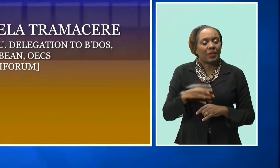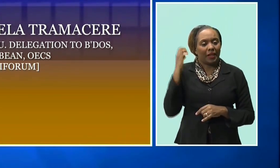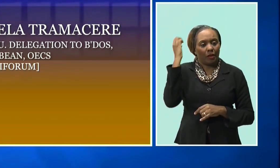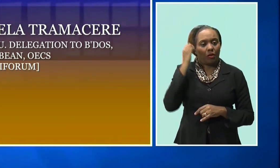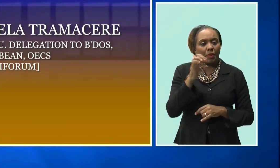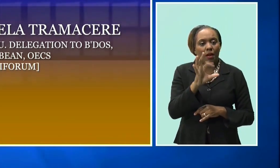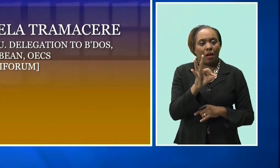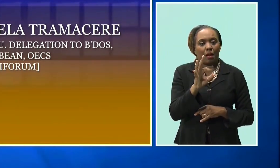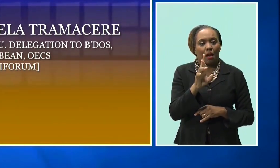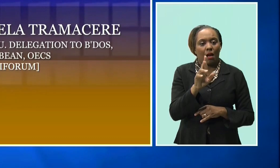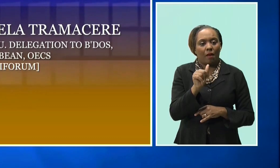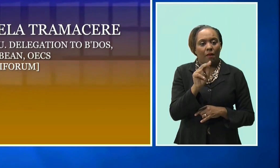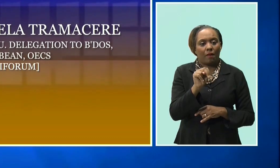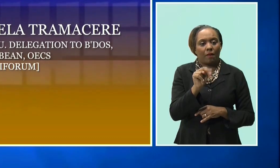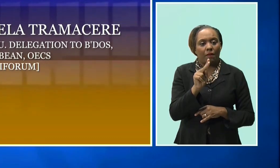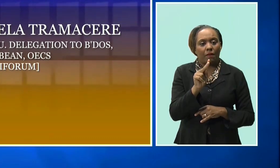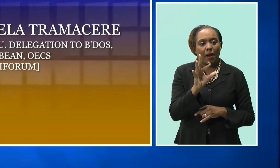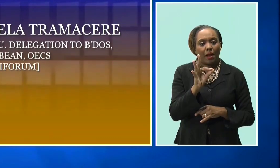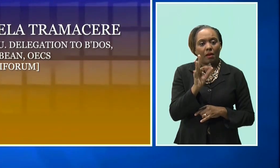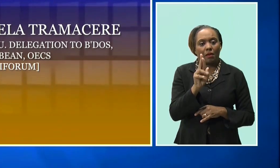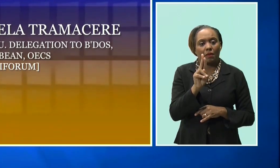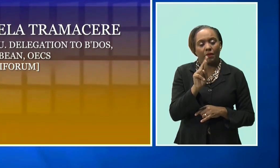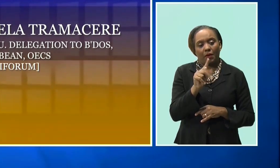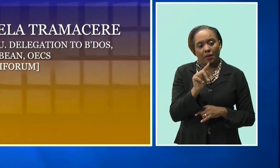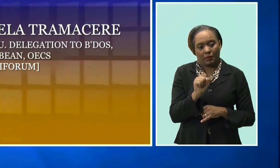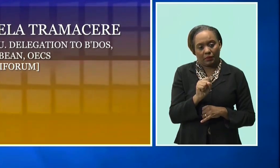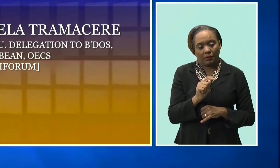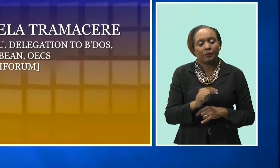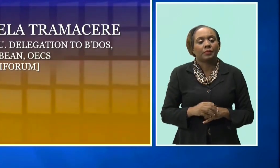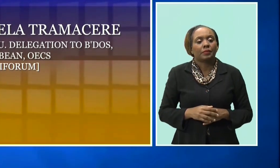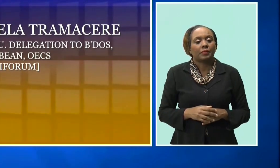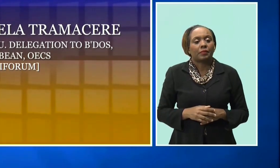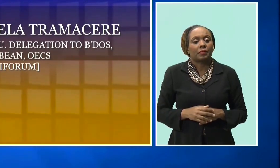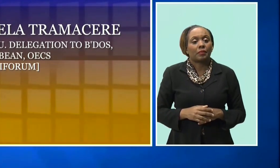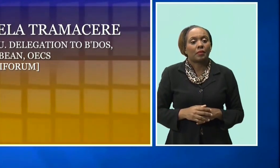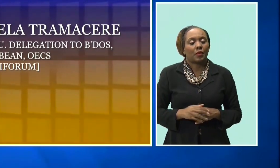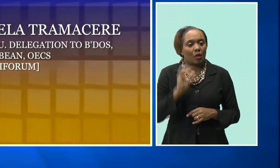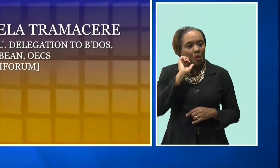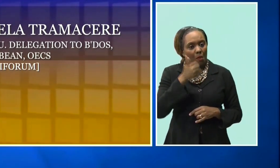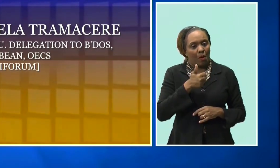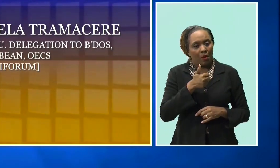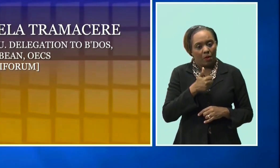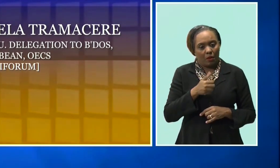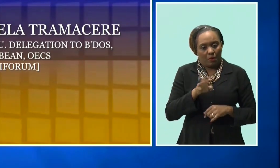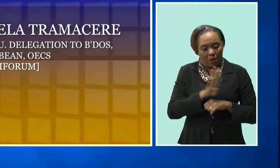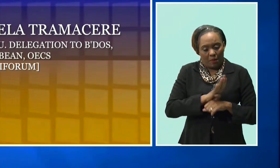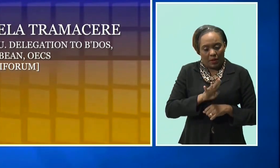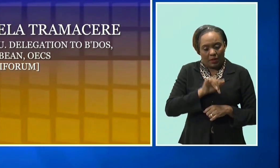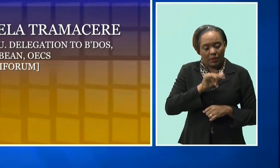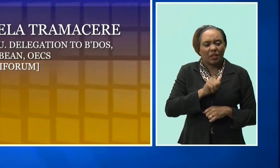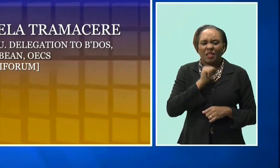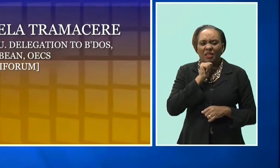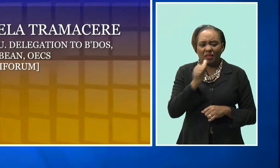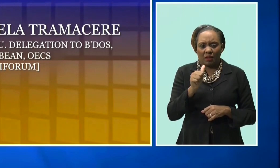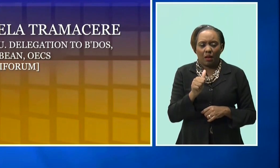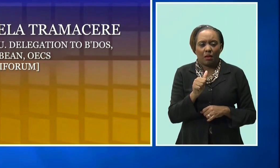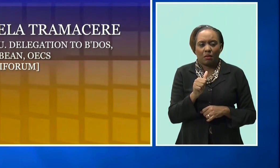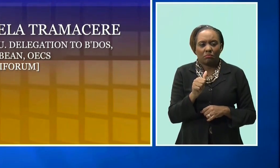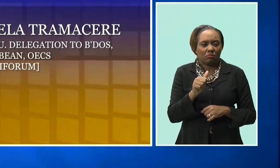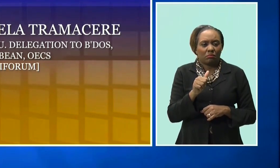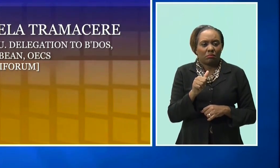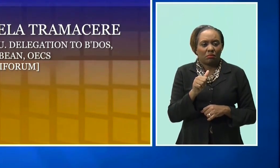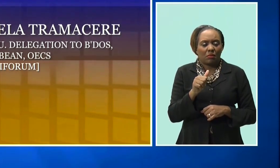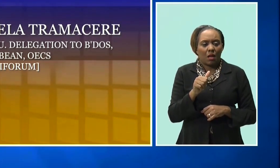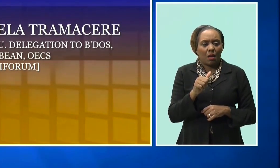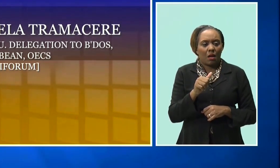flight tomorrow will leave, the Condor flight will leave from Barbados. It's not a commercial flight, as I said, we